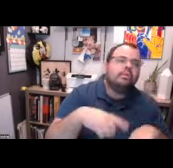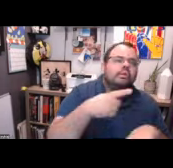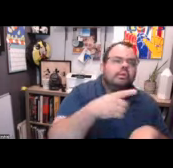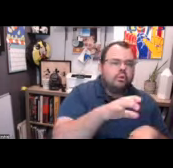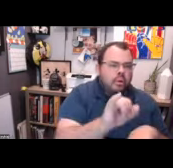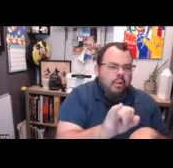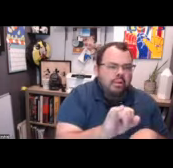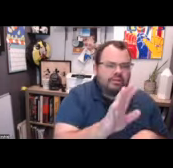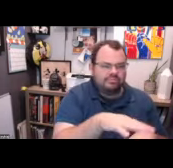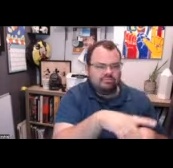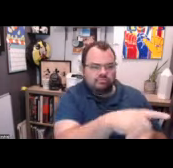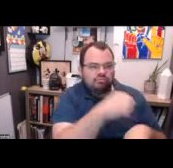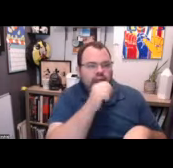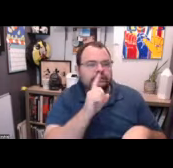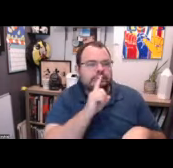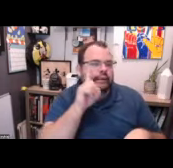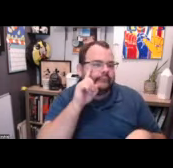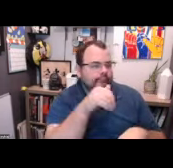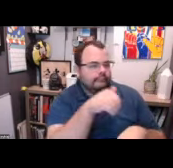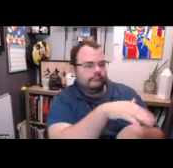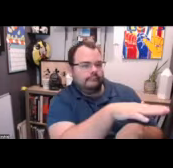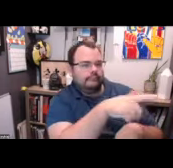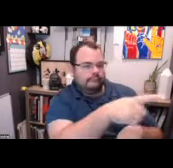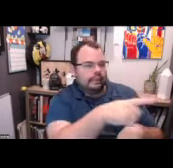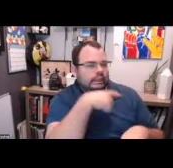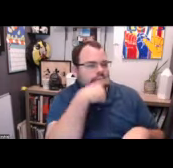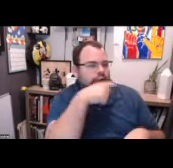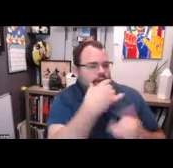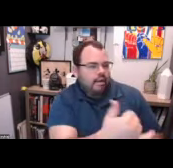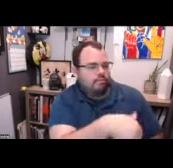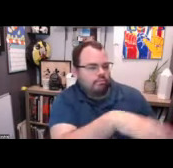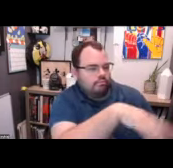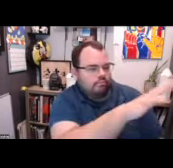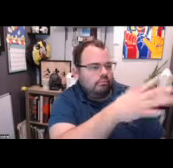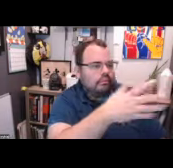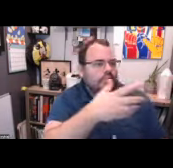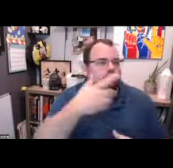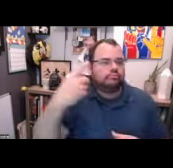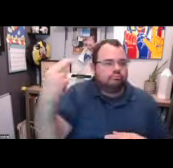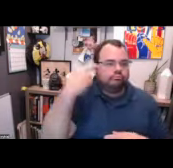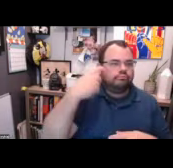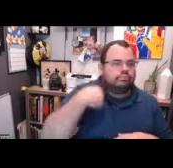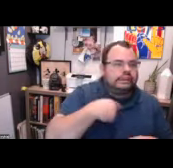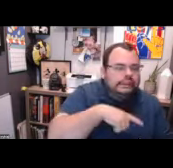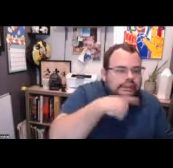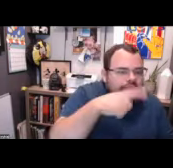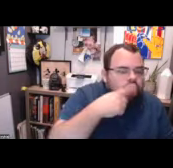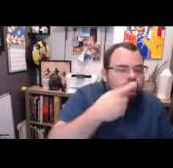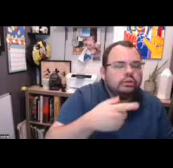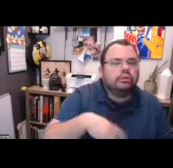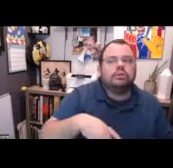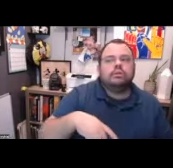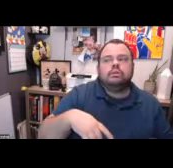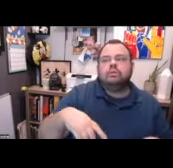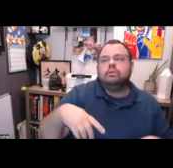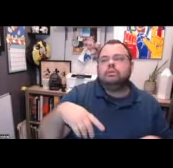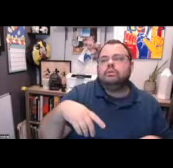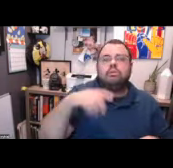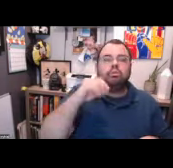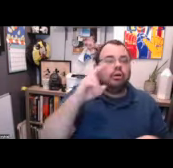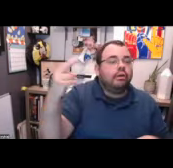criticism. Oh, you have a CI? Oh, you're not deaf anymore. Get away. You're hearing now. Go. They would look at me